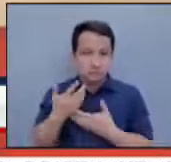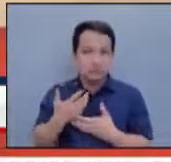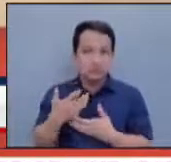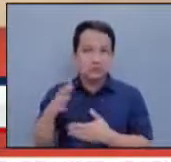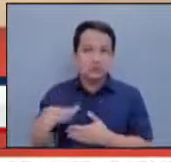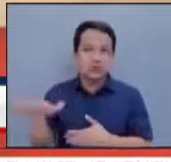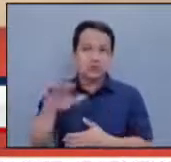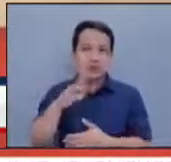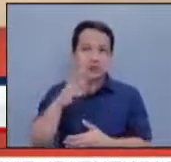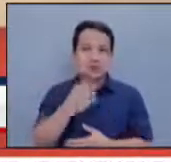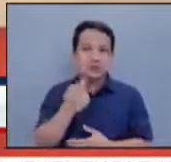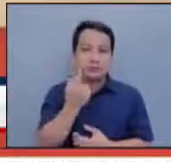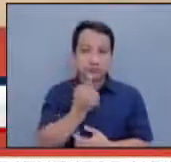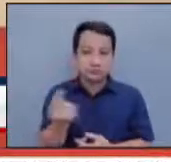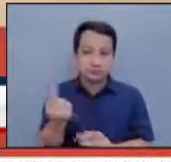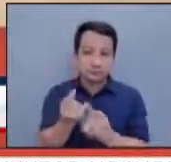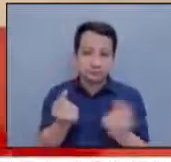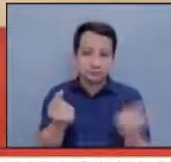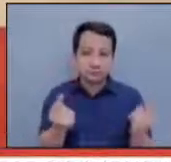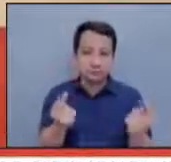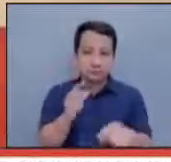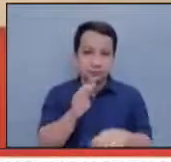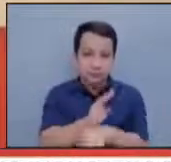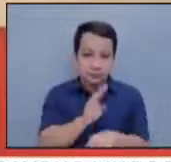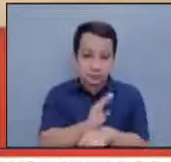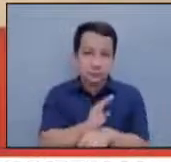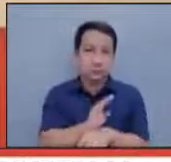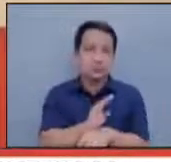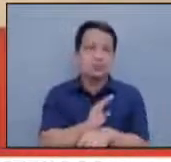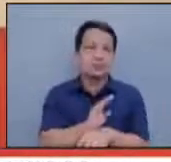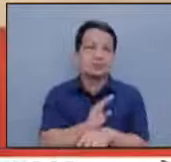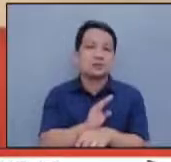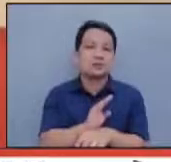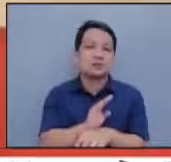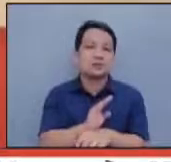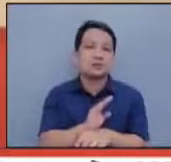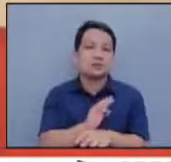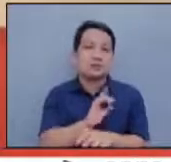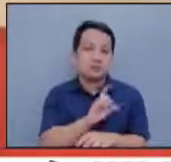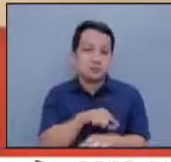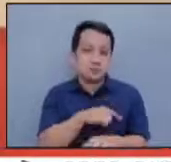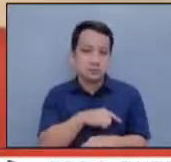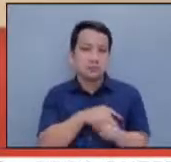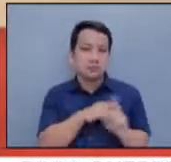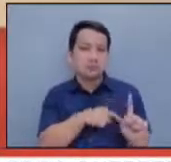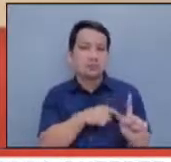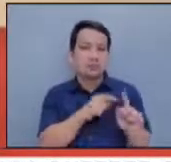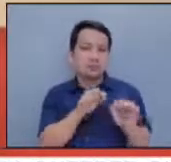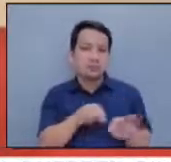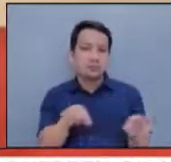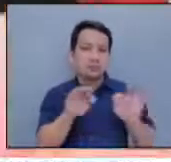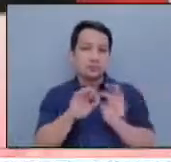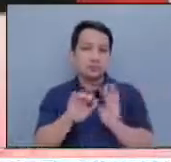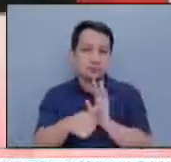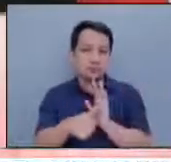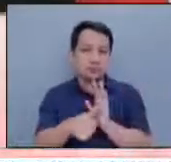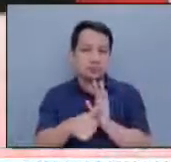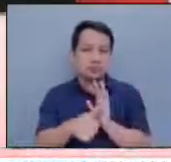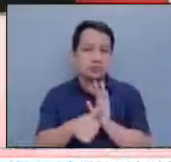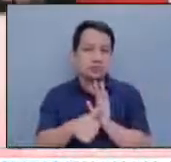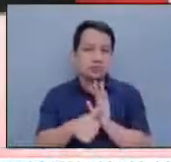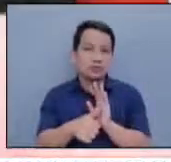outstanding individuals and business entities that have a significant impact, bulk